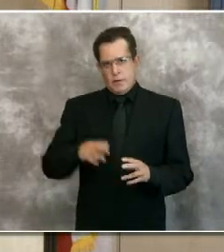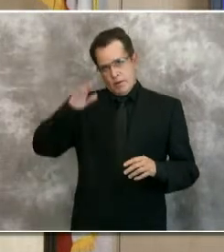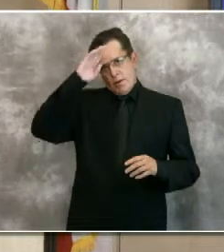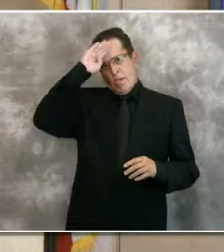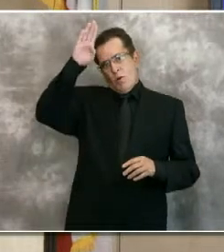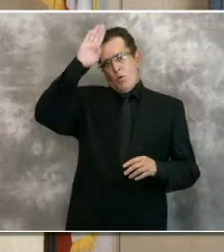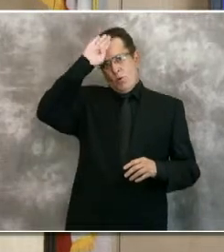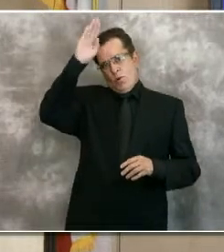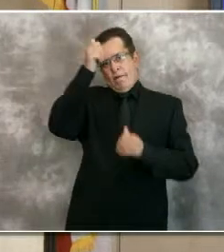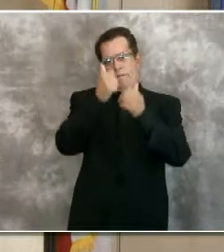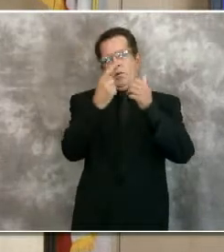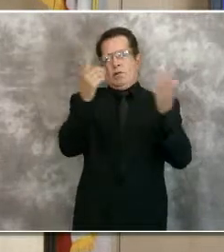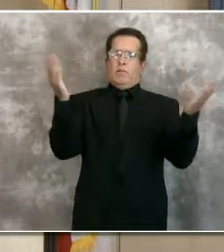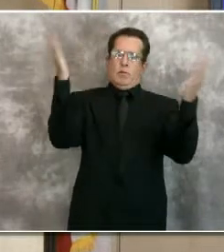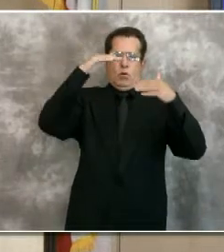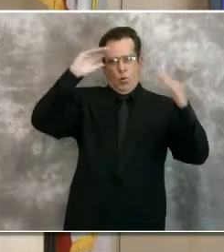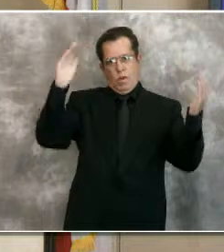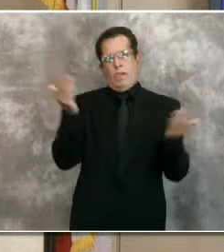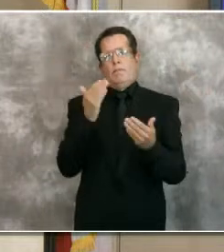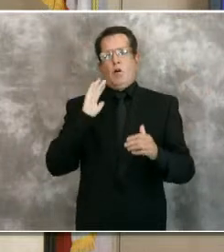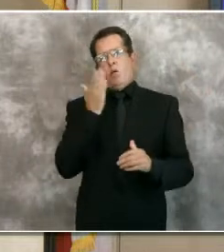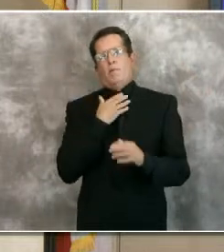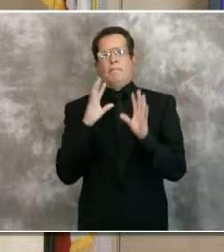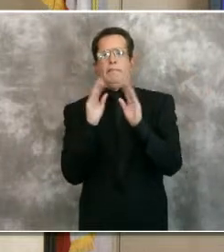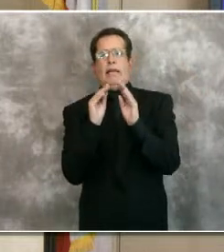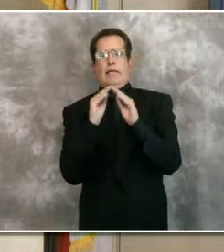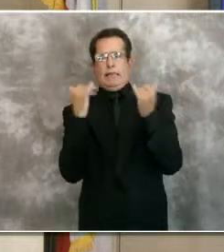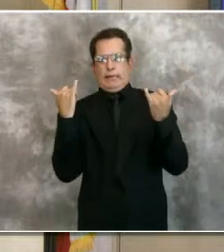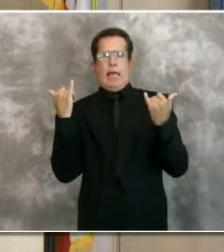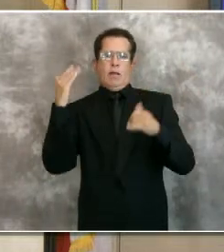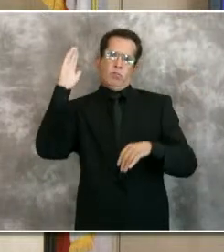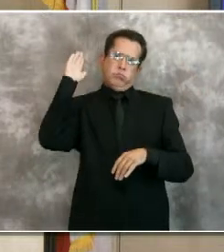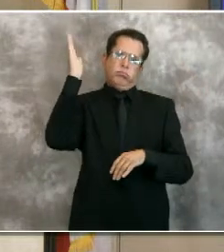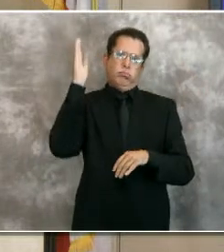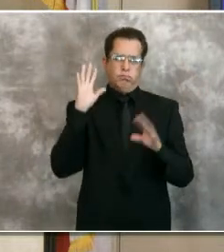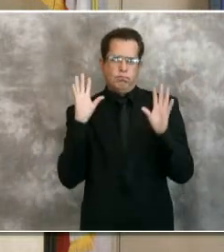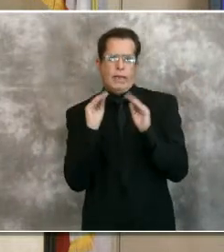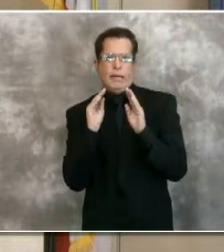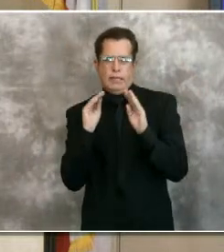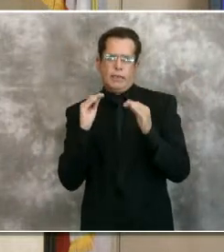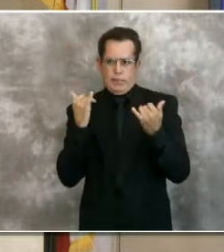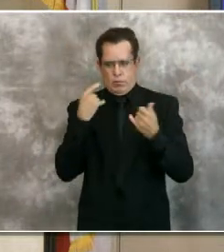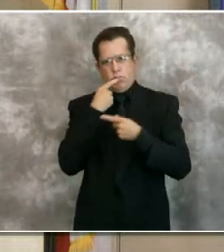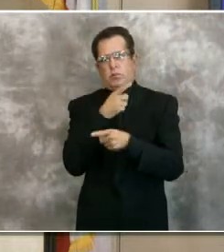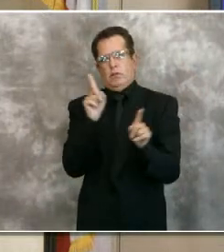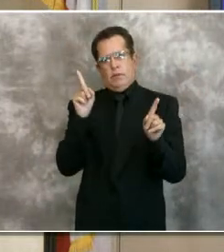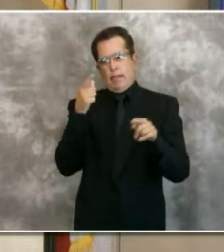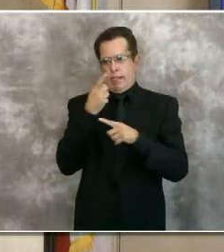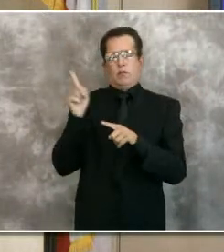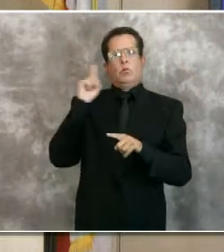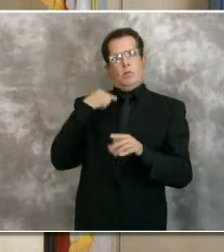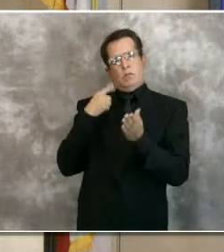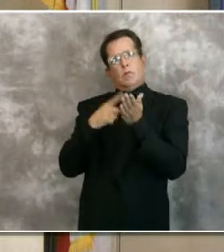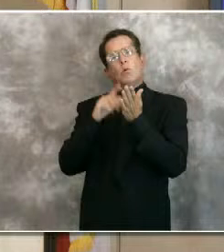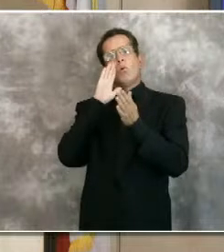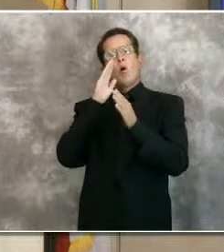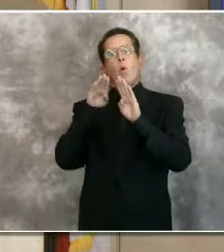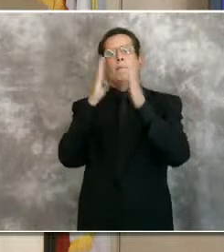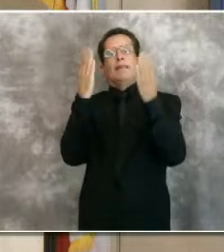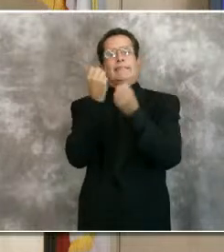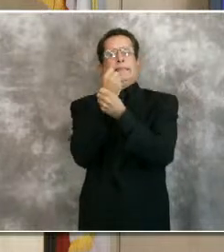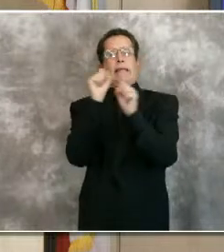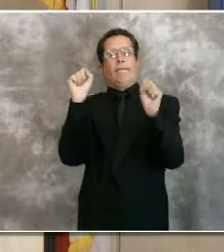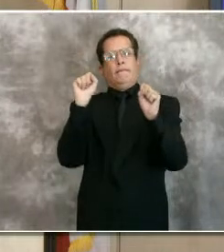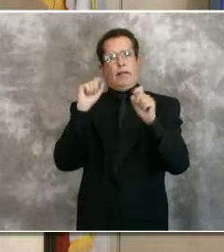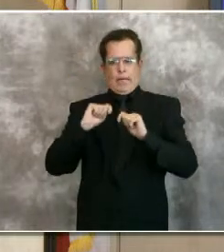Good afternoon, everyone, and welcome to our media briefing. Last week, we mentioned our plan to form a safe reopening compliance